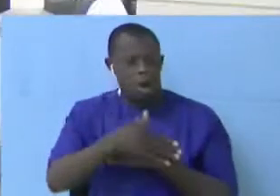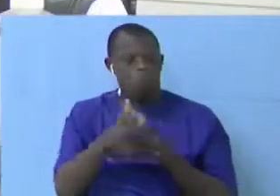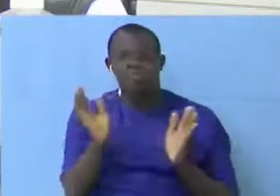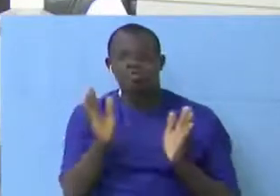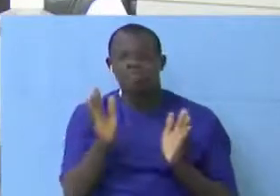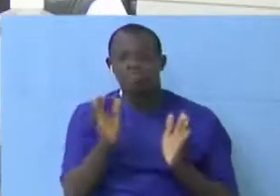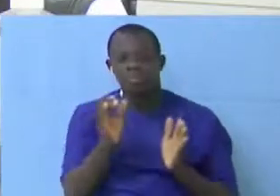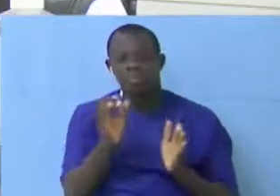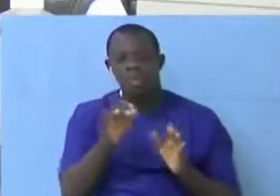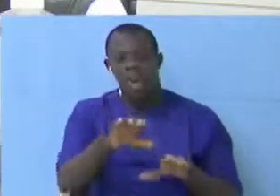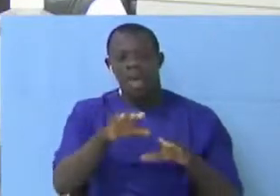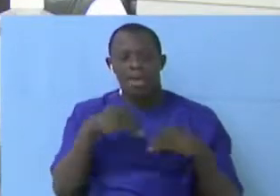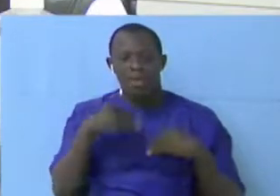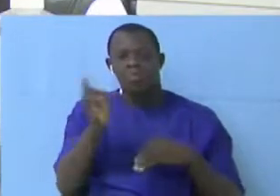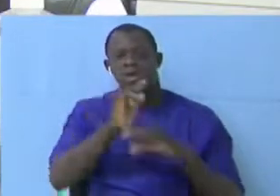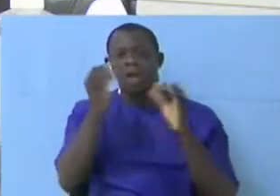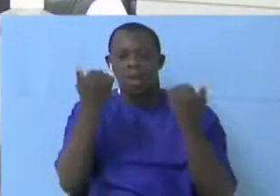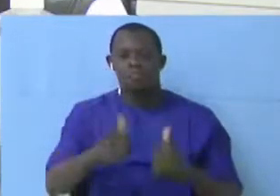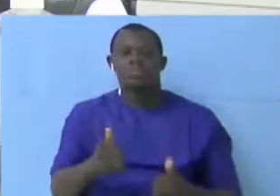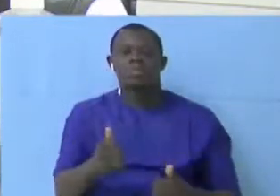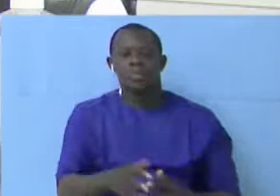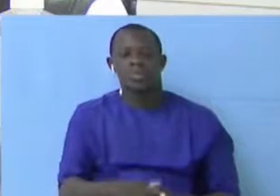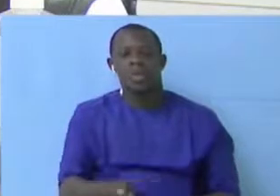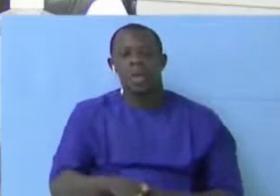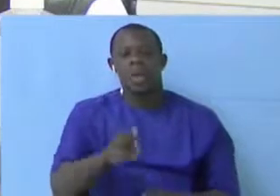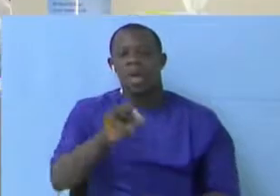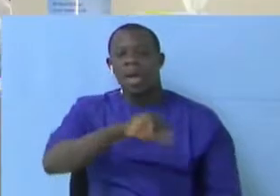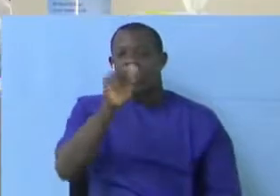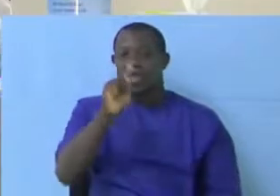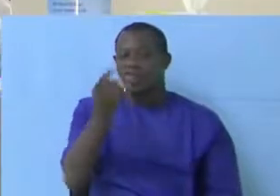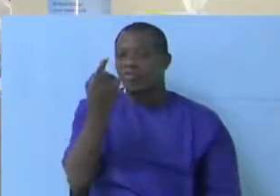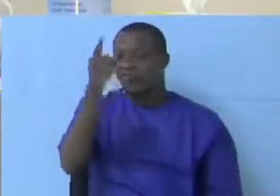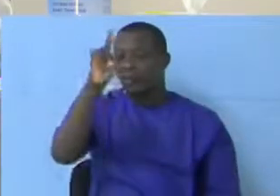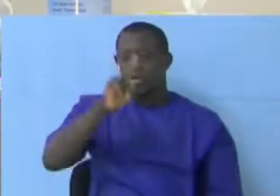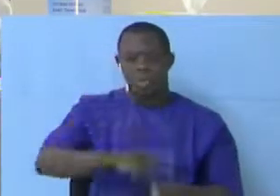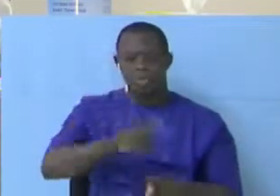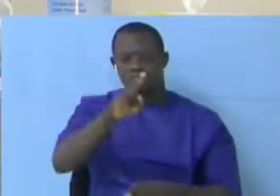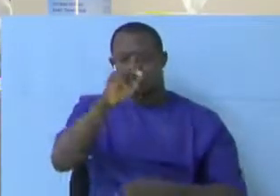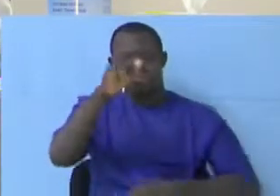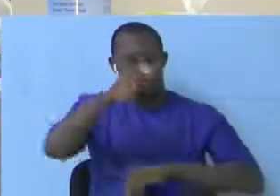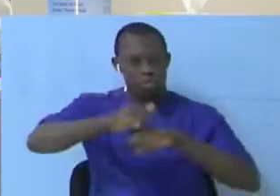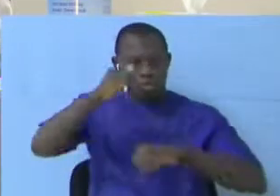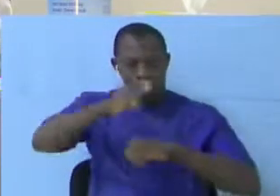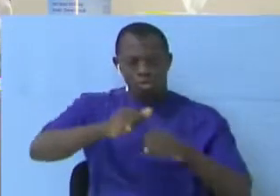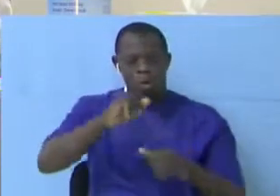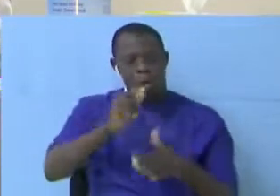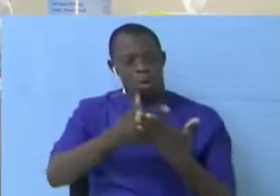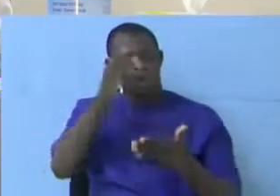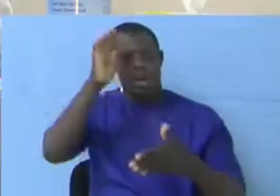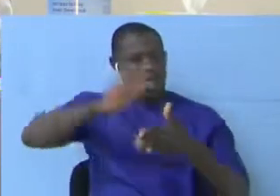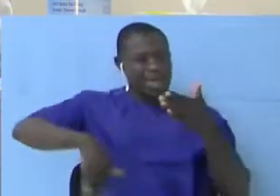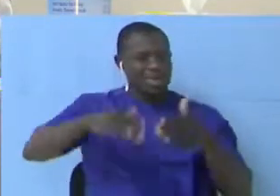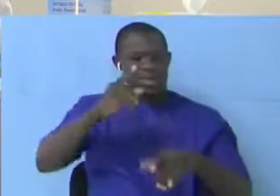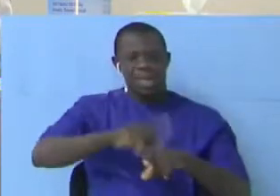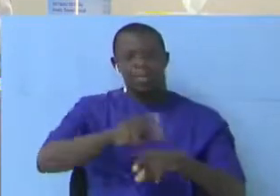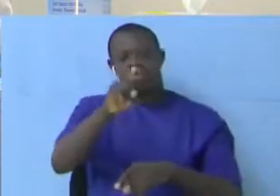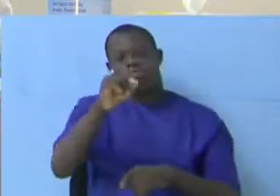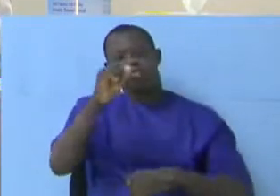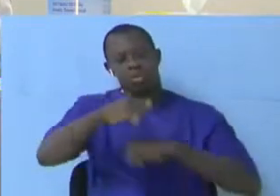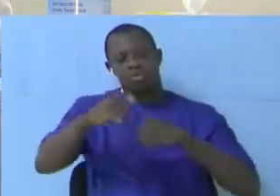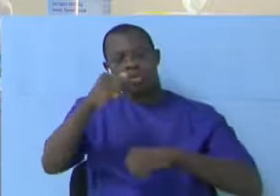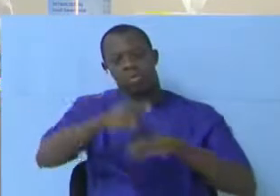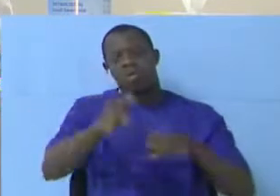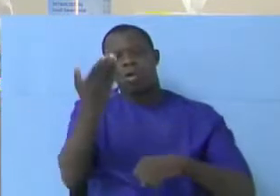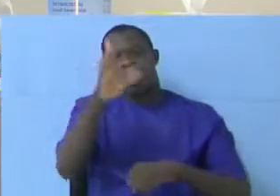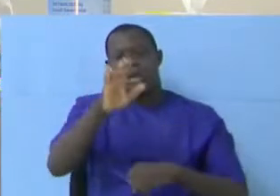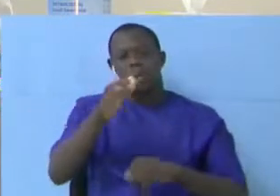ya fo ya sondi. ha And this would not be the first time you torture or the last time you torture anyone. Nyi manke la nya labango nyinde yemo tajire yanti